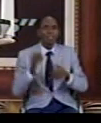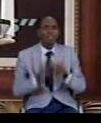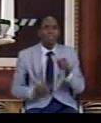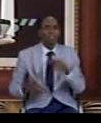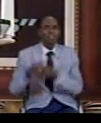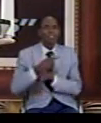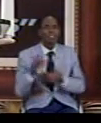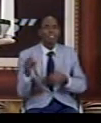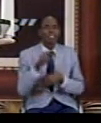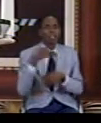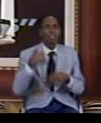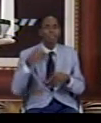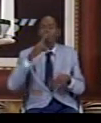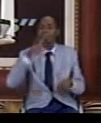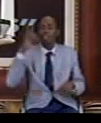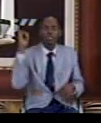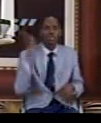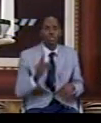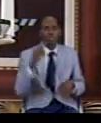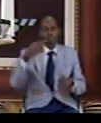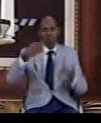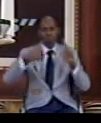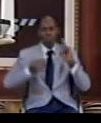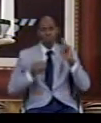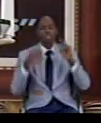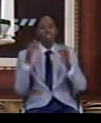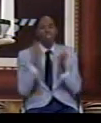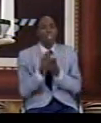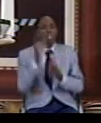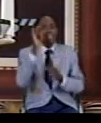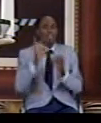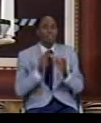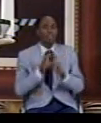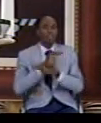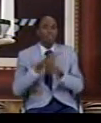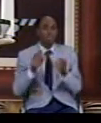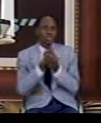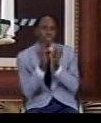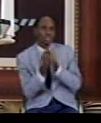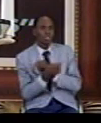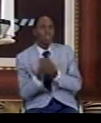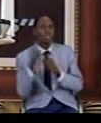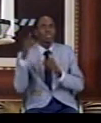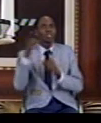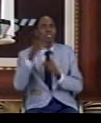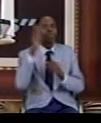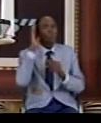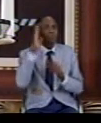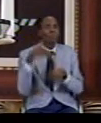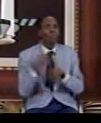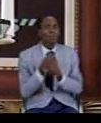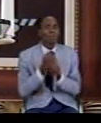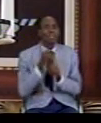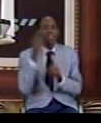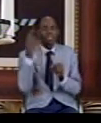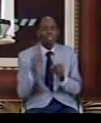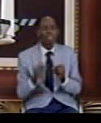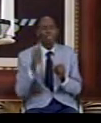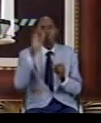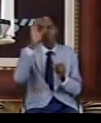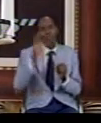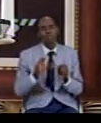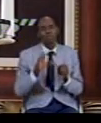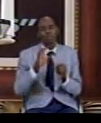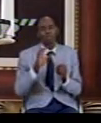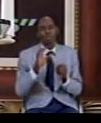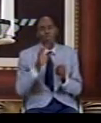have assured me that if I don't change, they're going to make the cross heavier. And so,